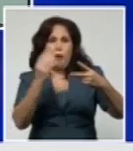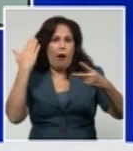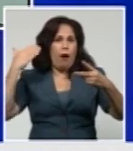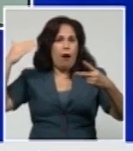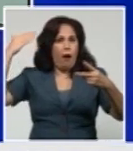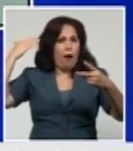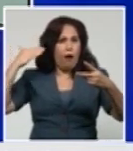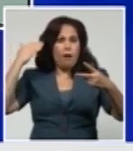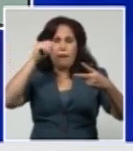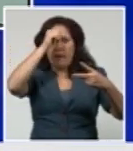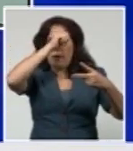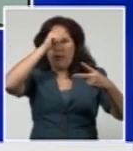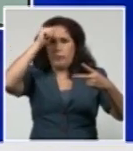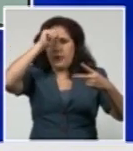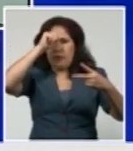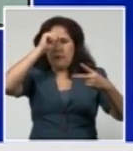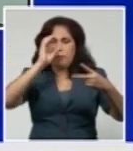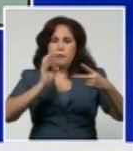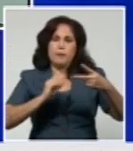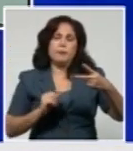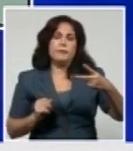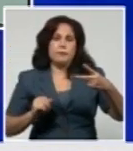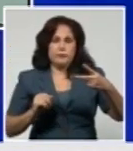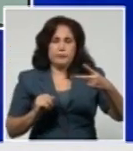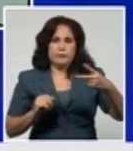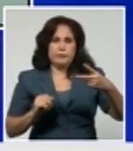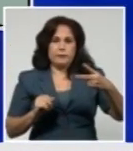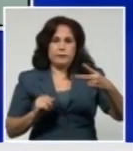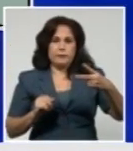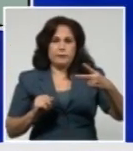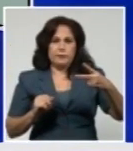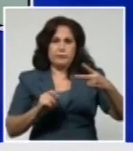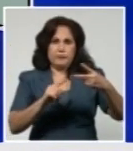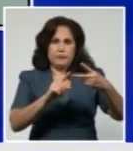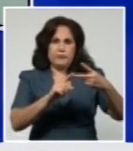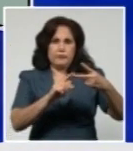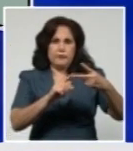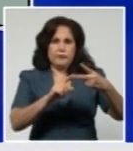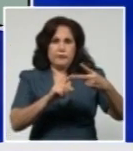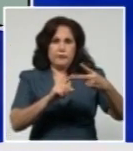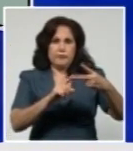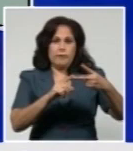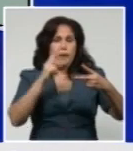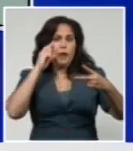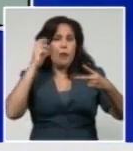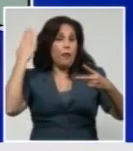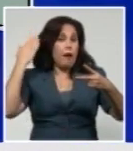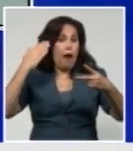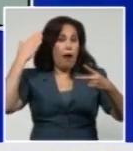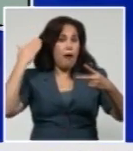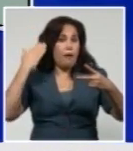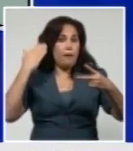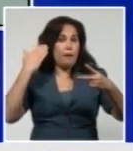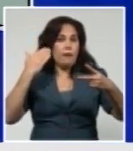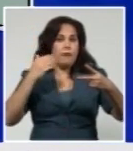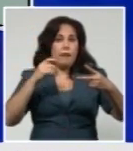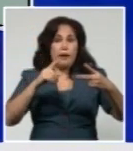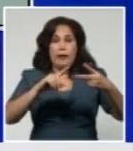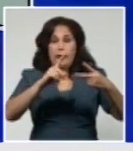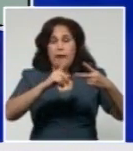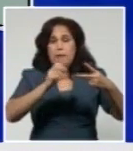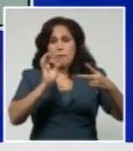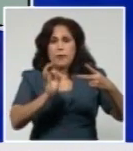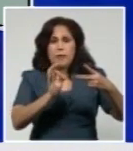the last 15 days or more. Cuba's rate therefore stands at 3.79 per